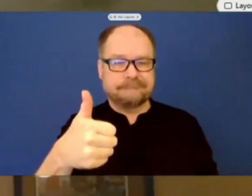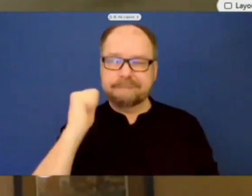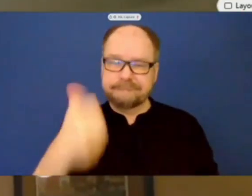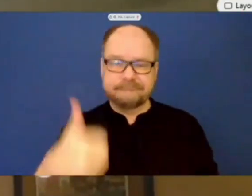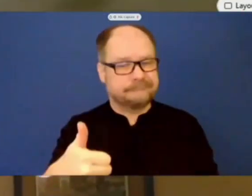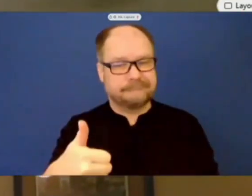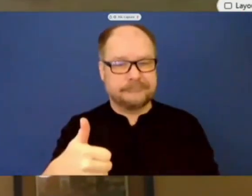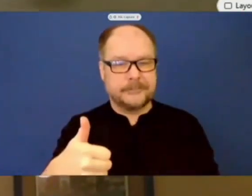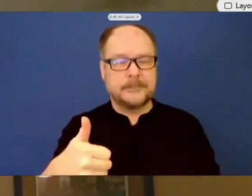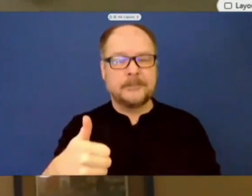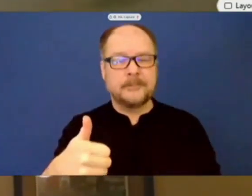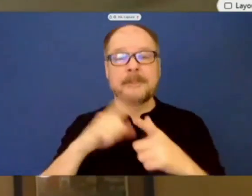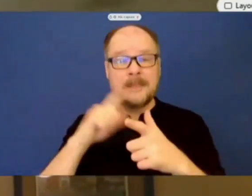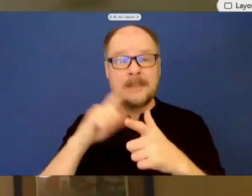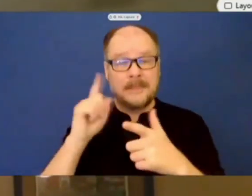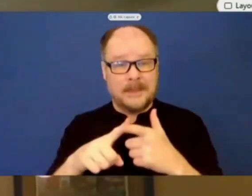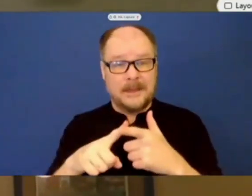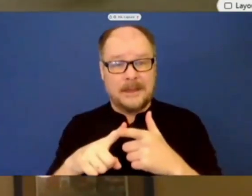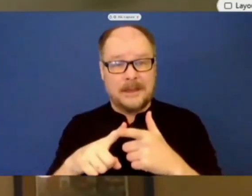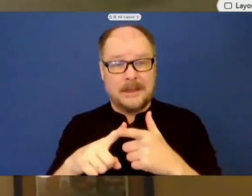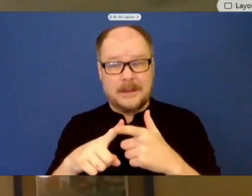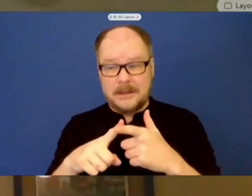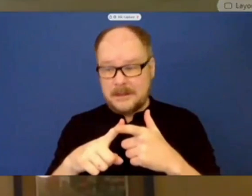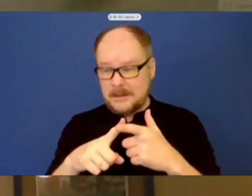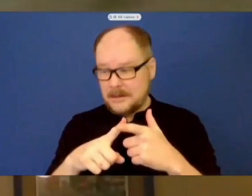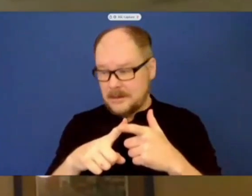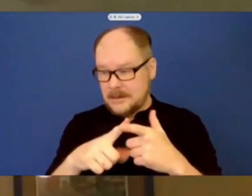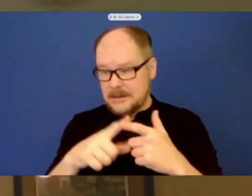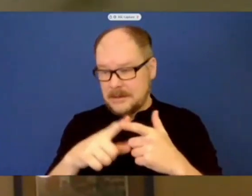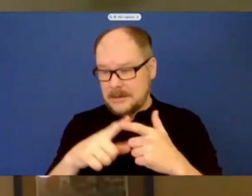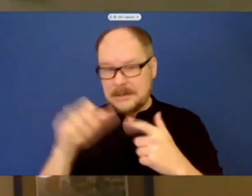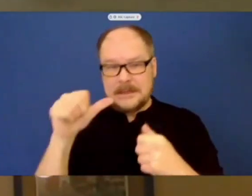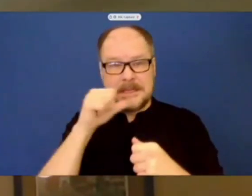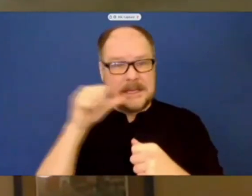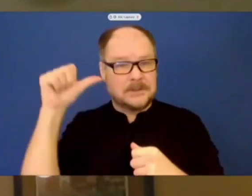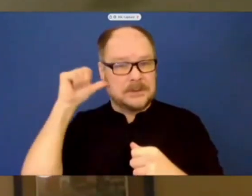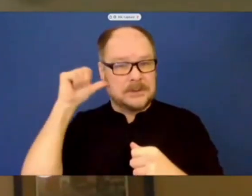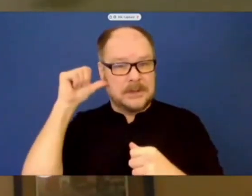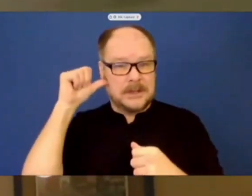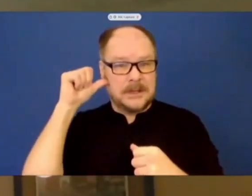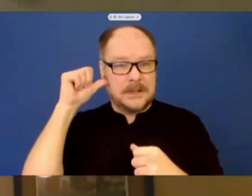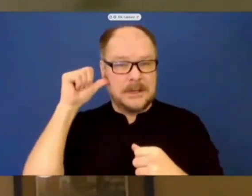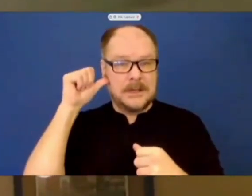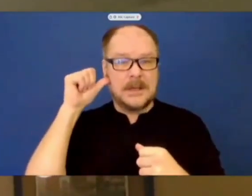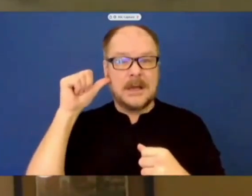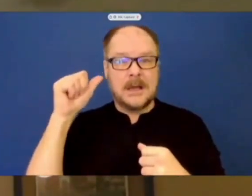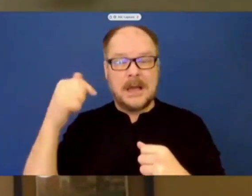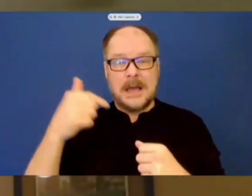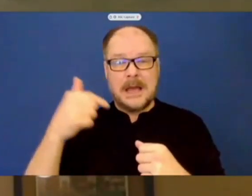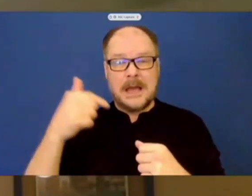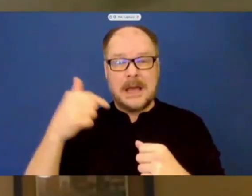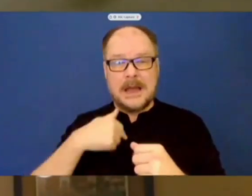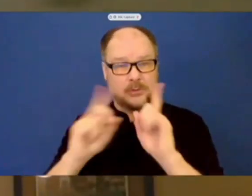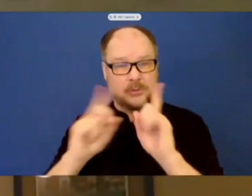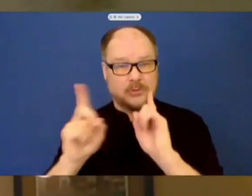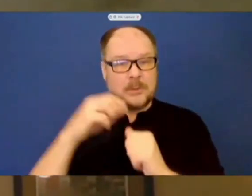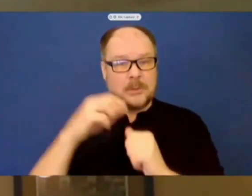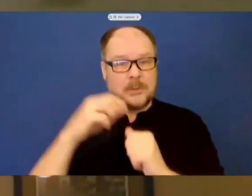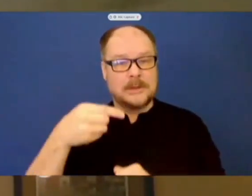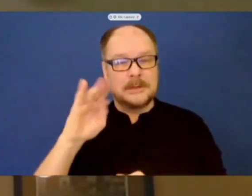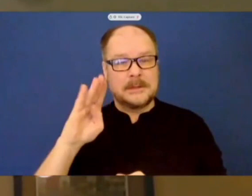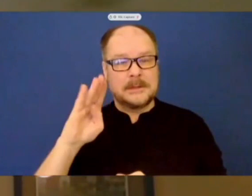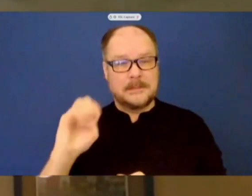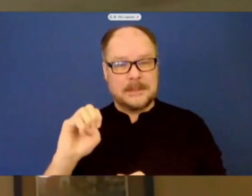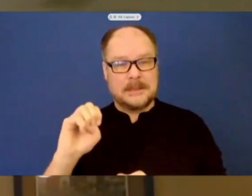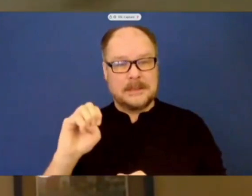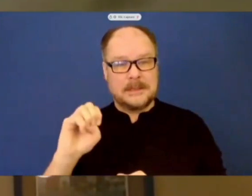It wasn't until yesterday that I found out from, I guess I was talking to Gibby, and Gibby said, "Well, they gave us the buses, but